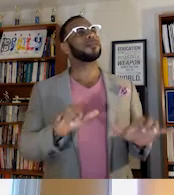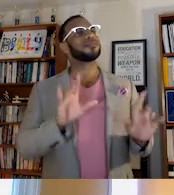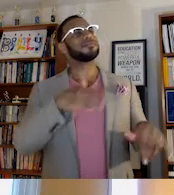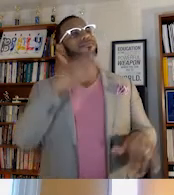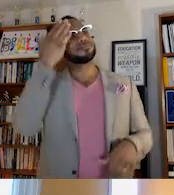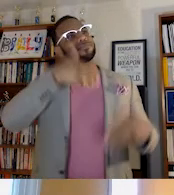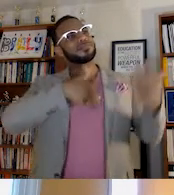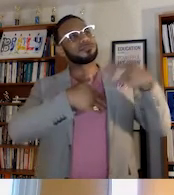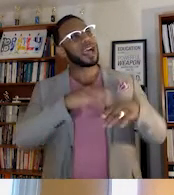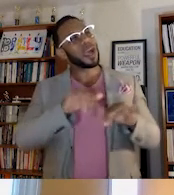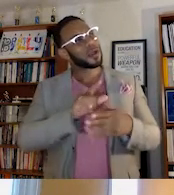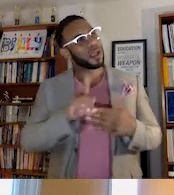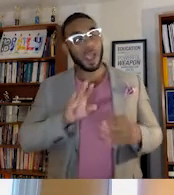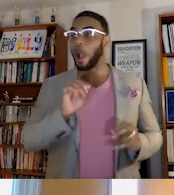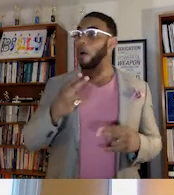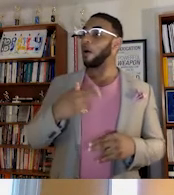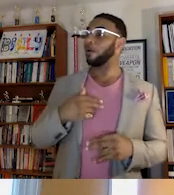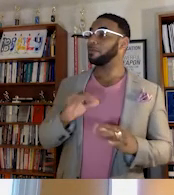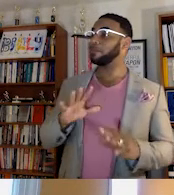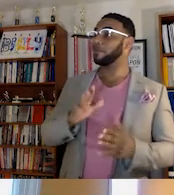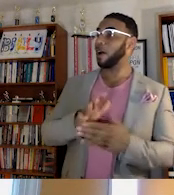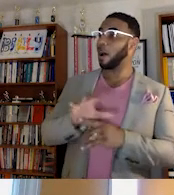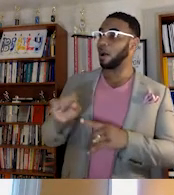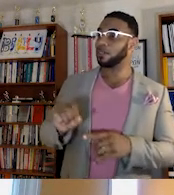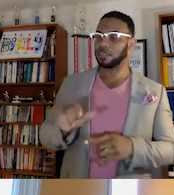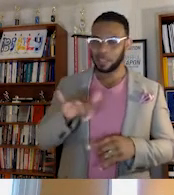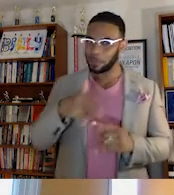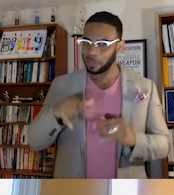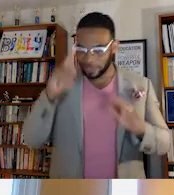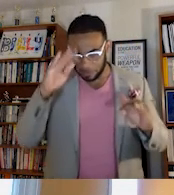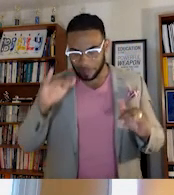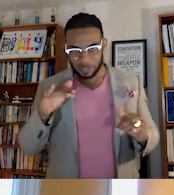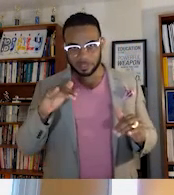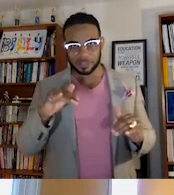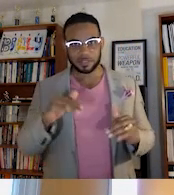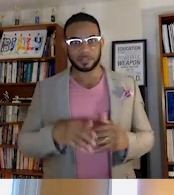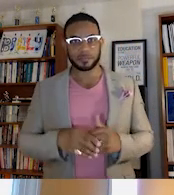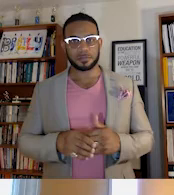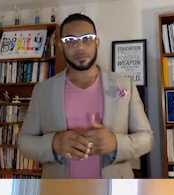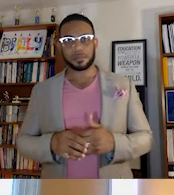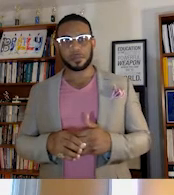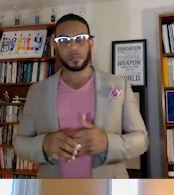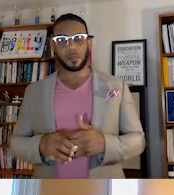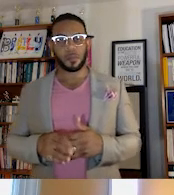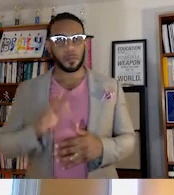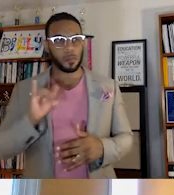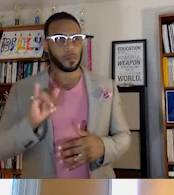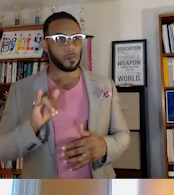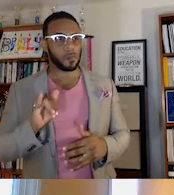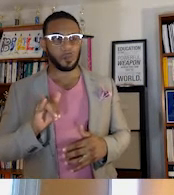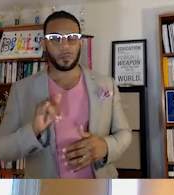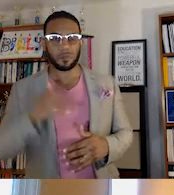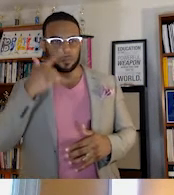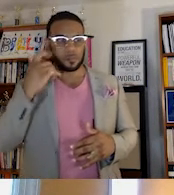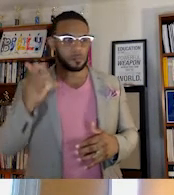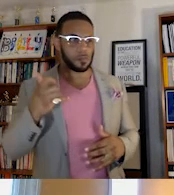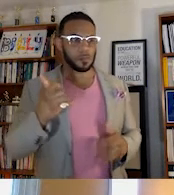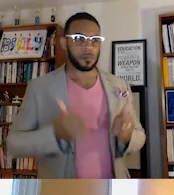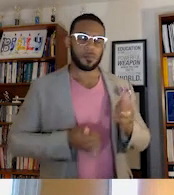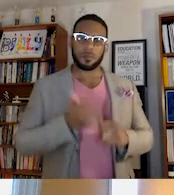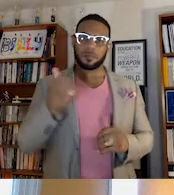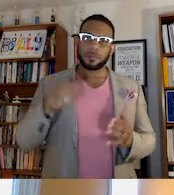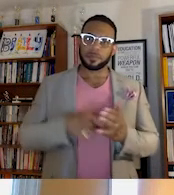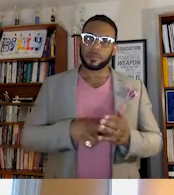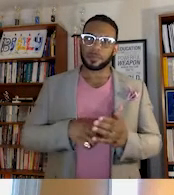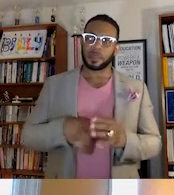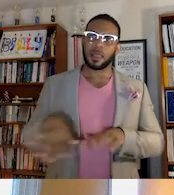Absolutely. How was your weekend? Oh, awesome. That's what they expect. If you see anything else, it's like a hope, because it's mostly